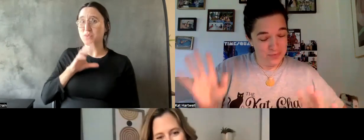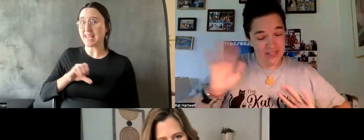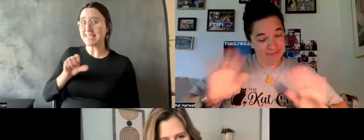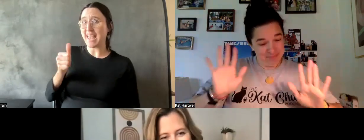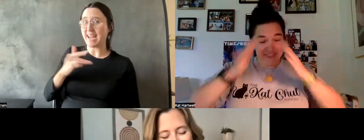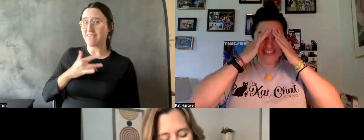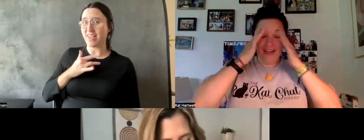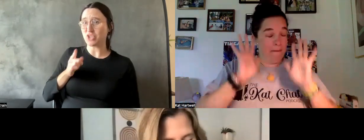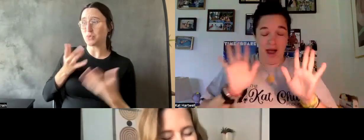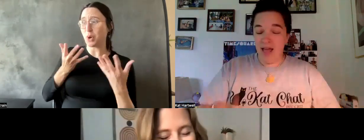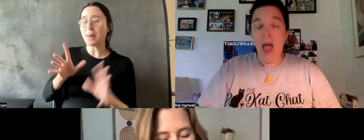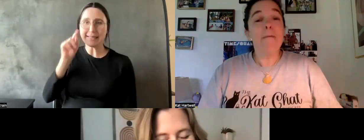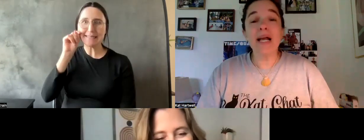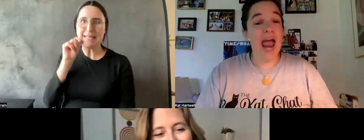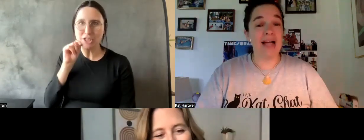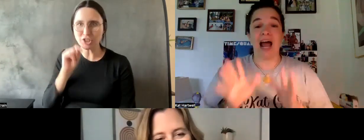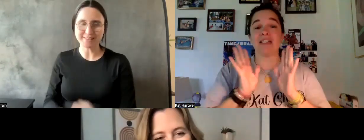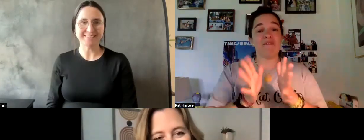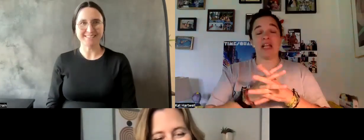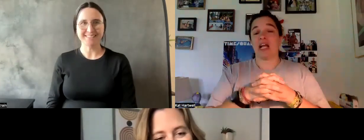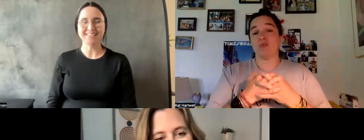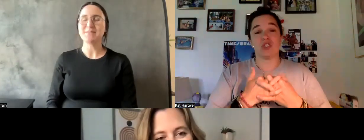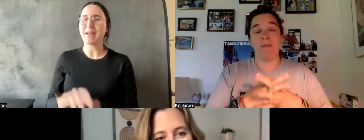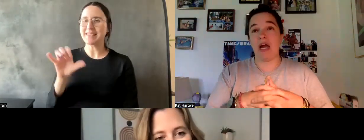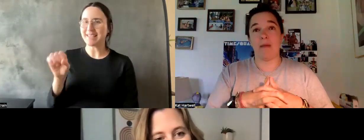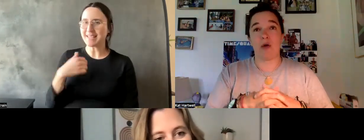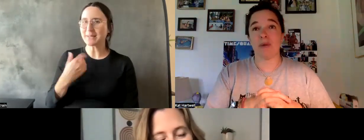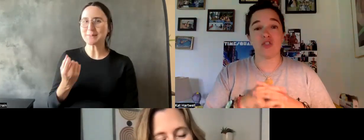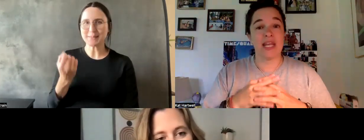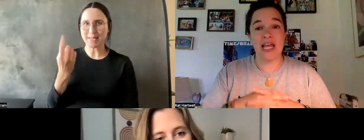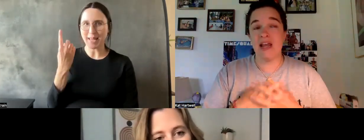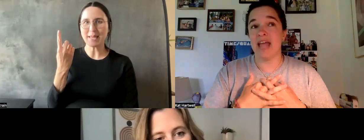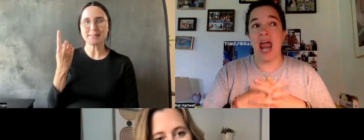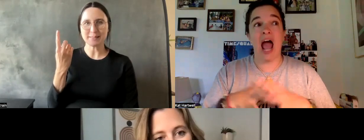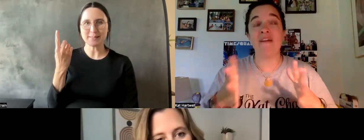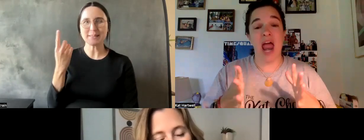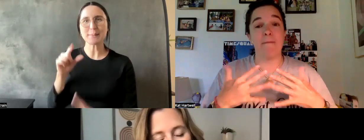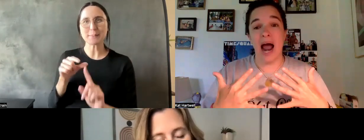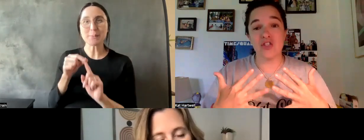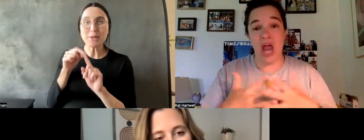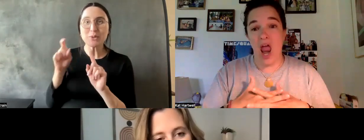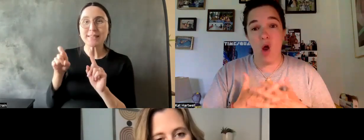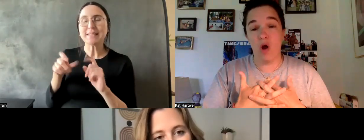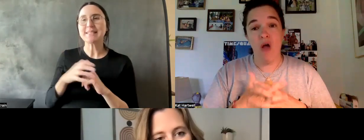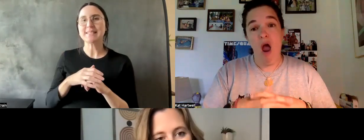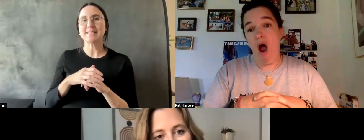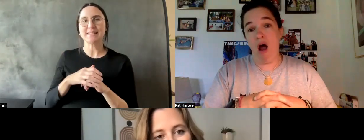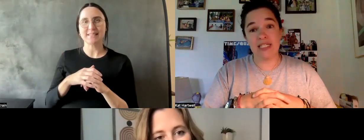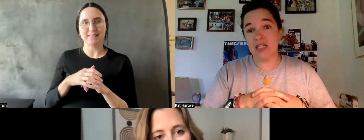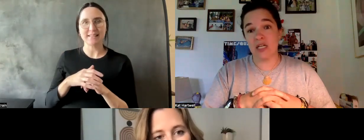Okay. Gotcha. But yeah, I definitely get what you mean about special needs. And I've had my share